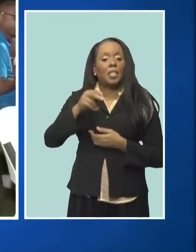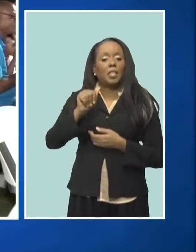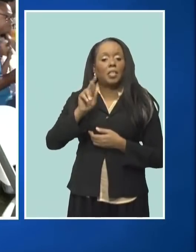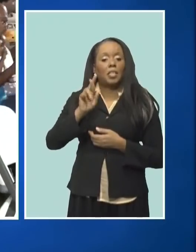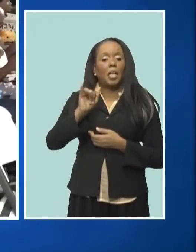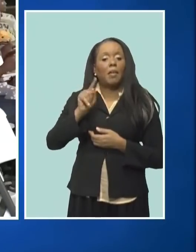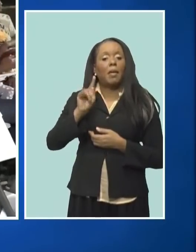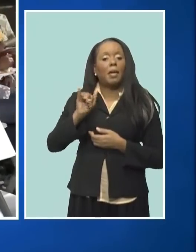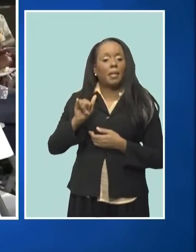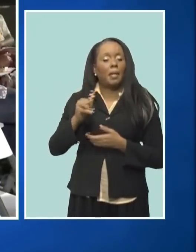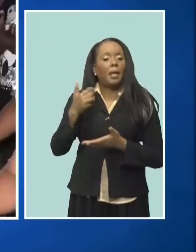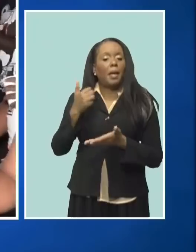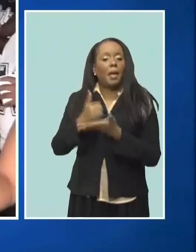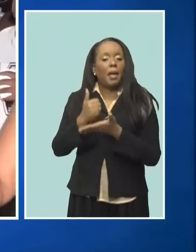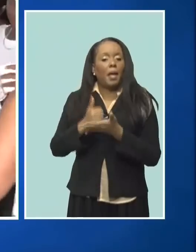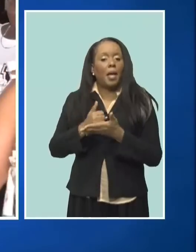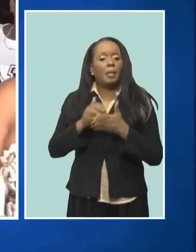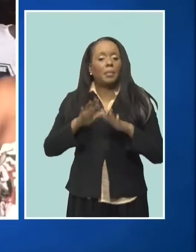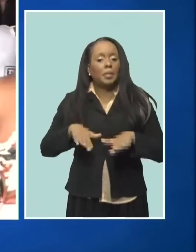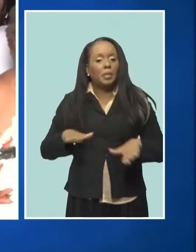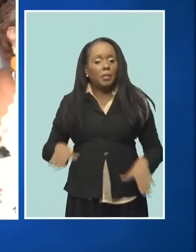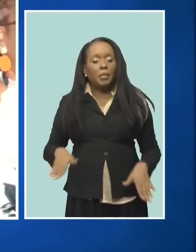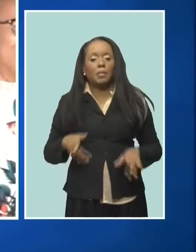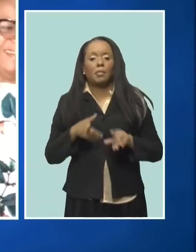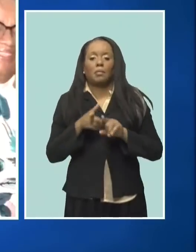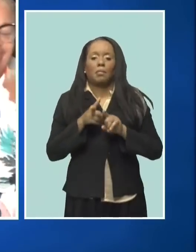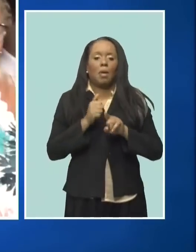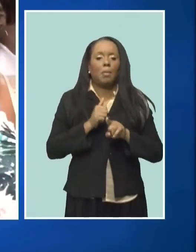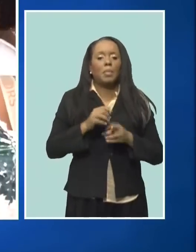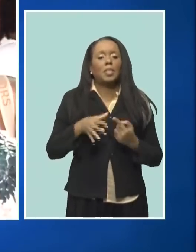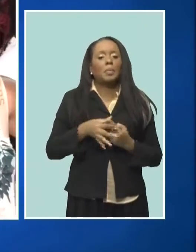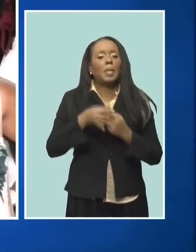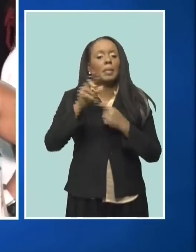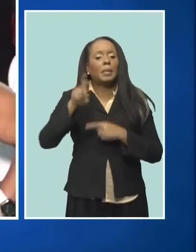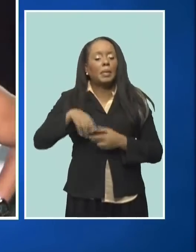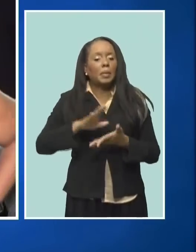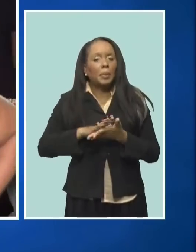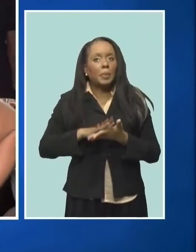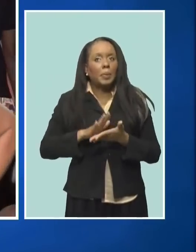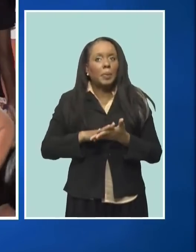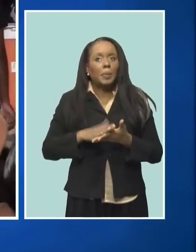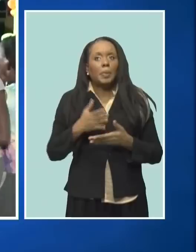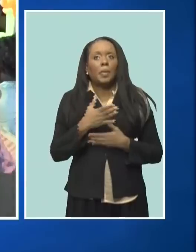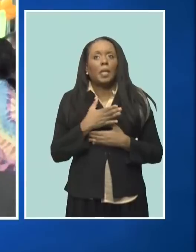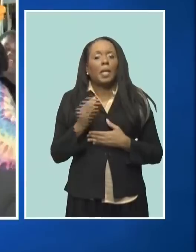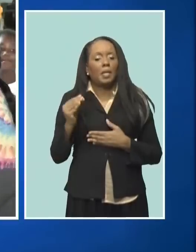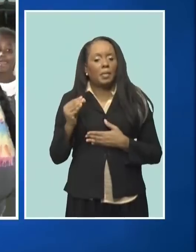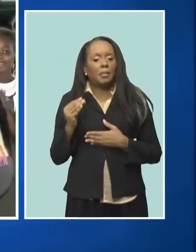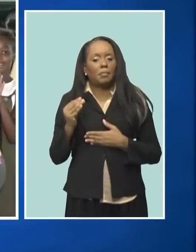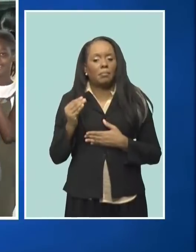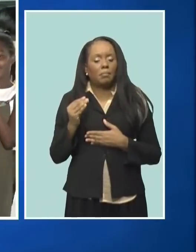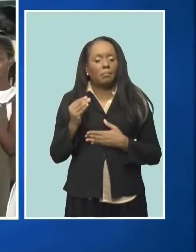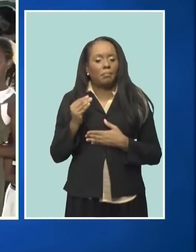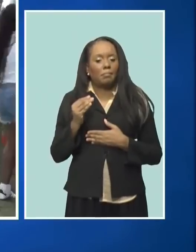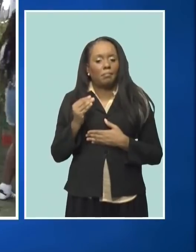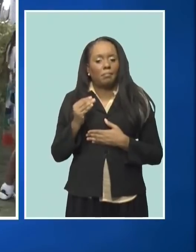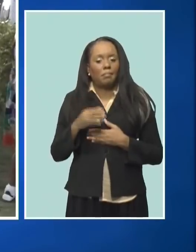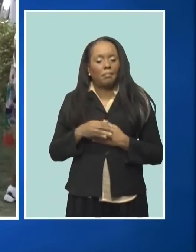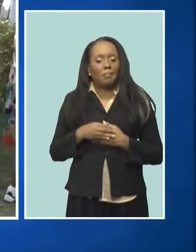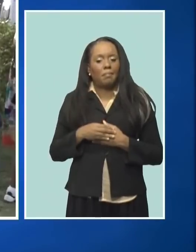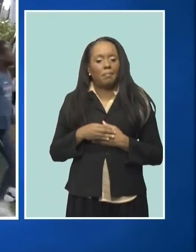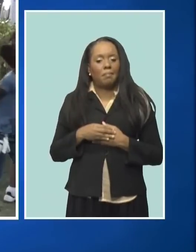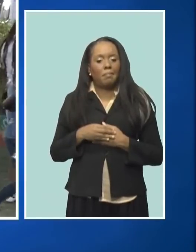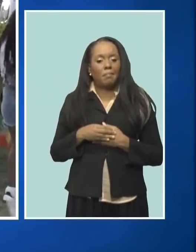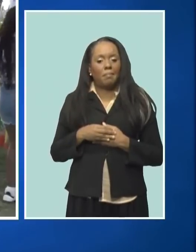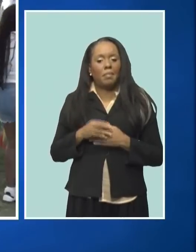children's homes, and special needs schools. Ms. Bellamy says the event is an annual one. I have